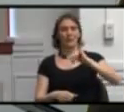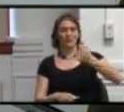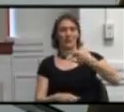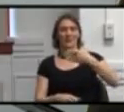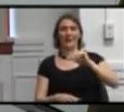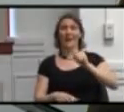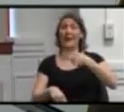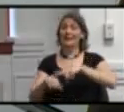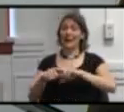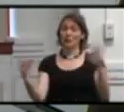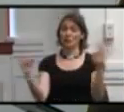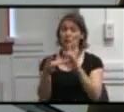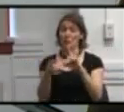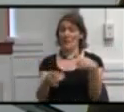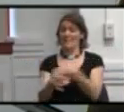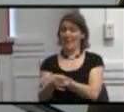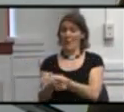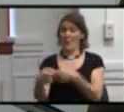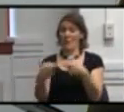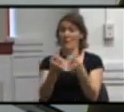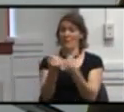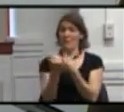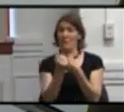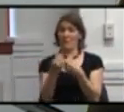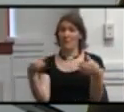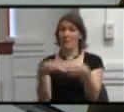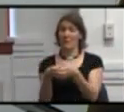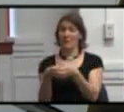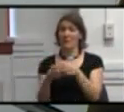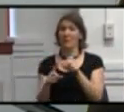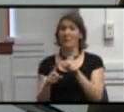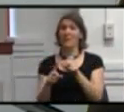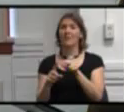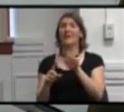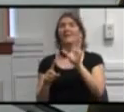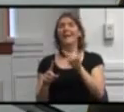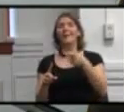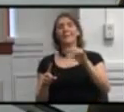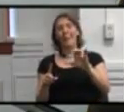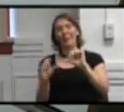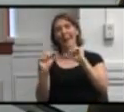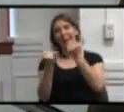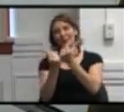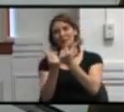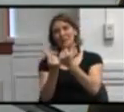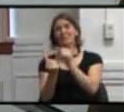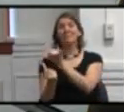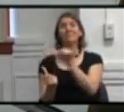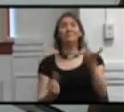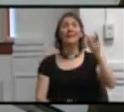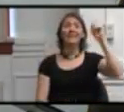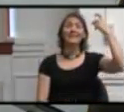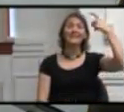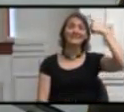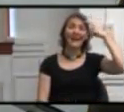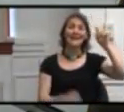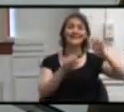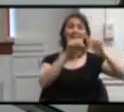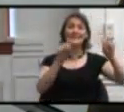Powers Alliance, which is a, it's a public agency similar to the state bid